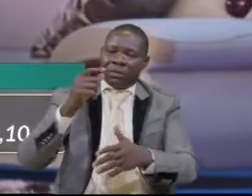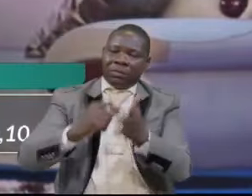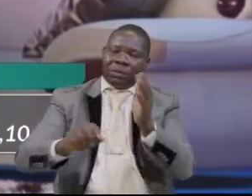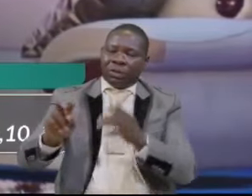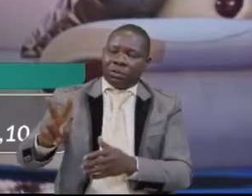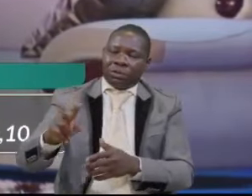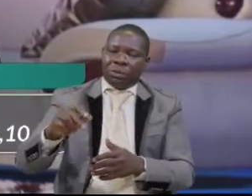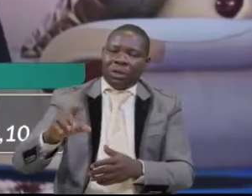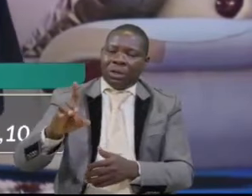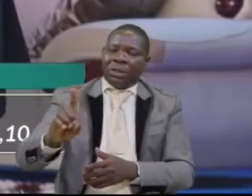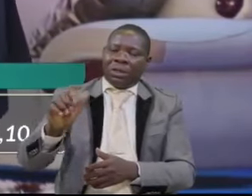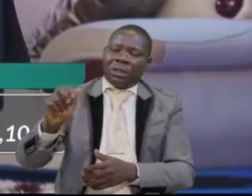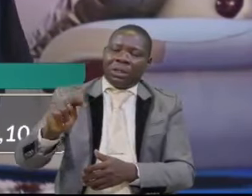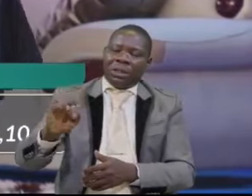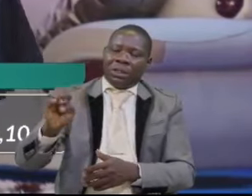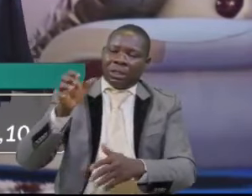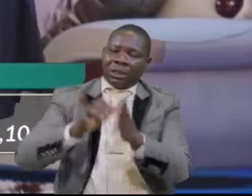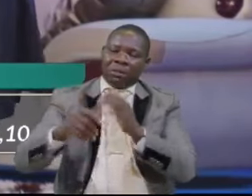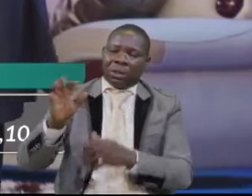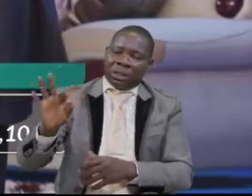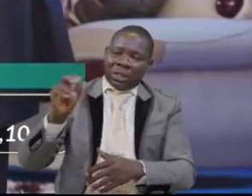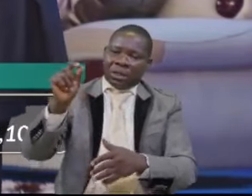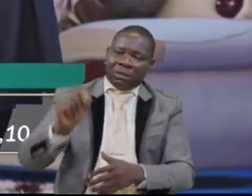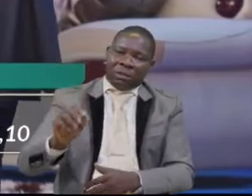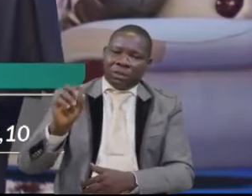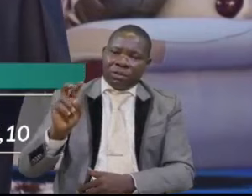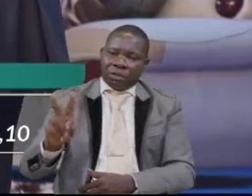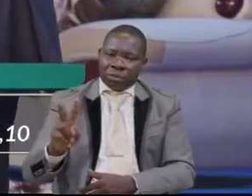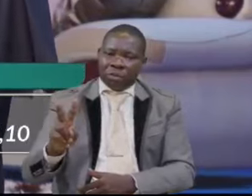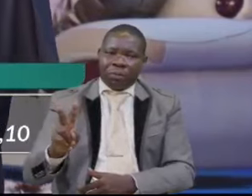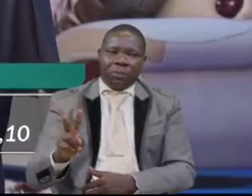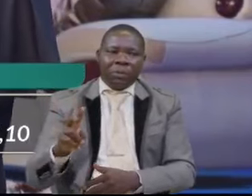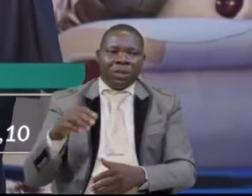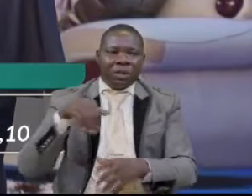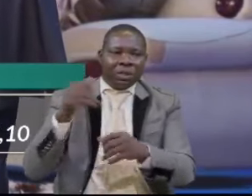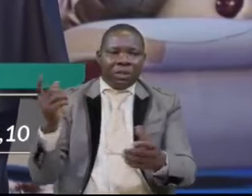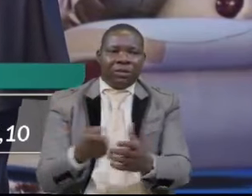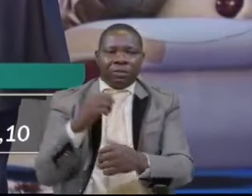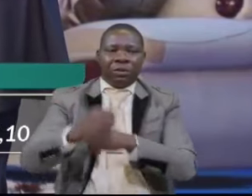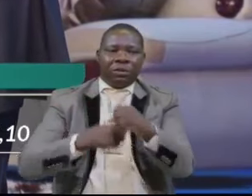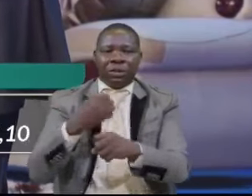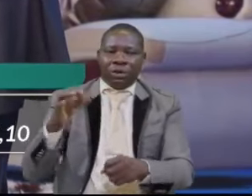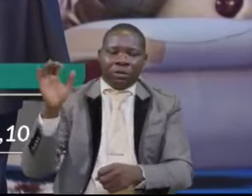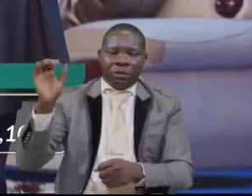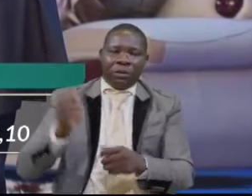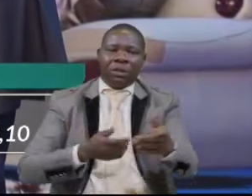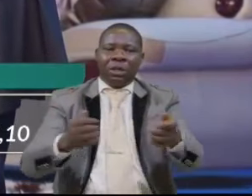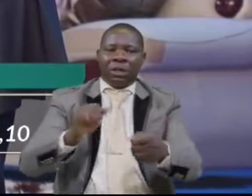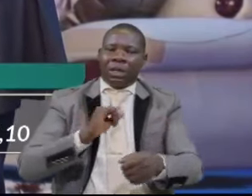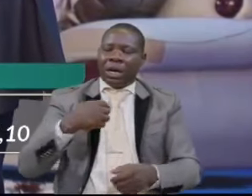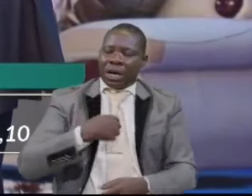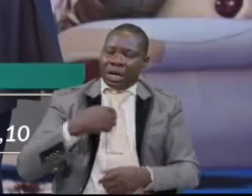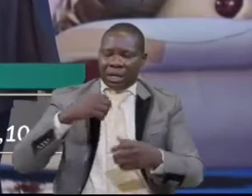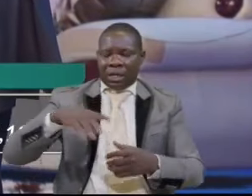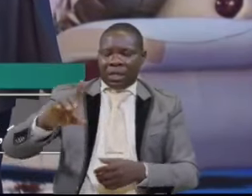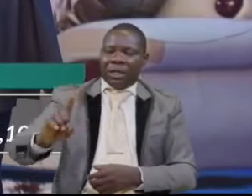9, reading from verse 2, in the first year of his reign, I, Daniel, understood